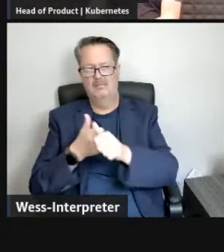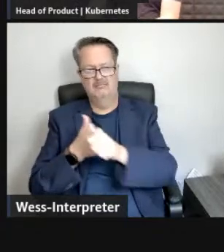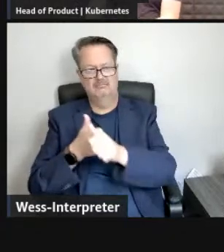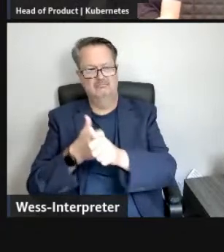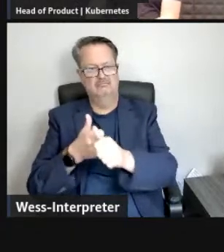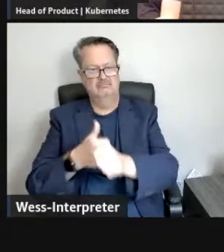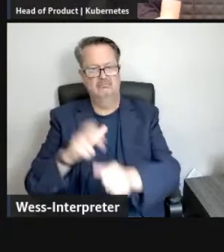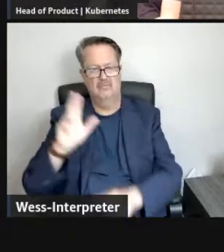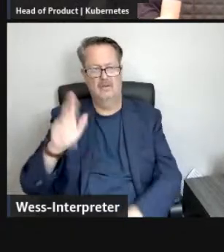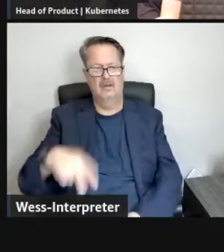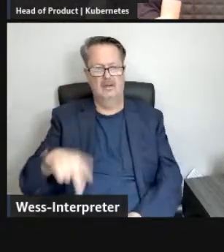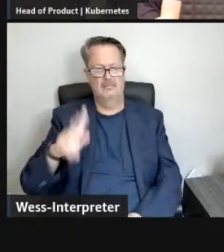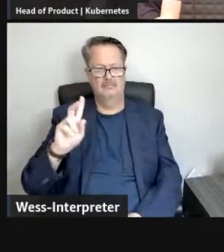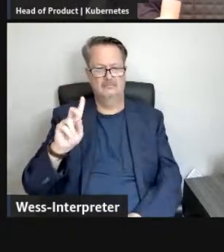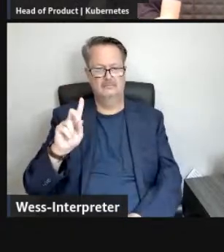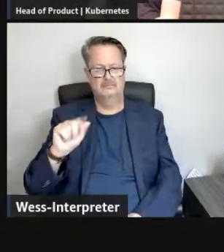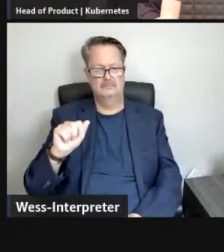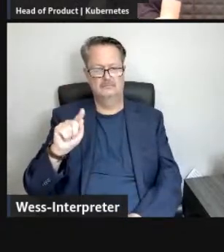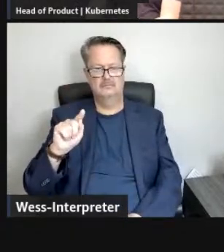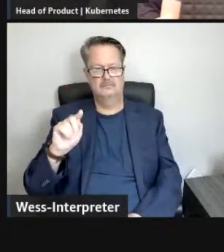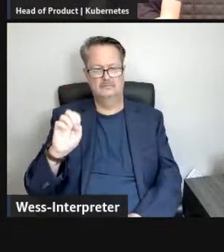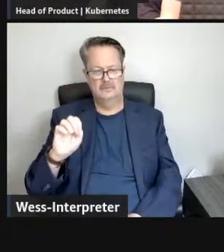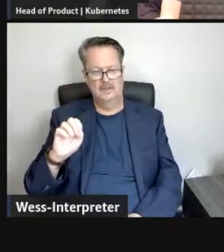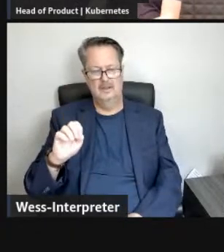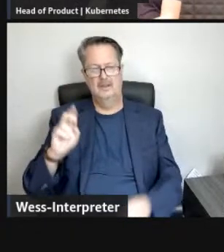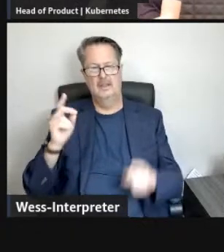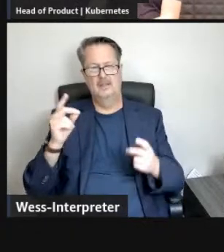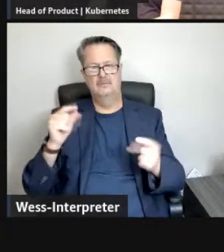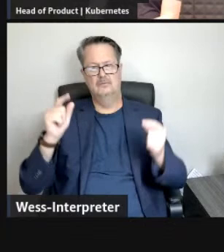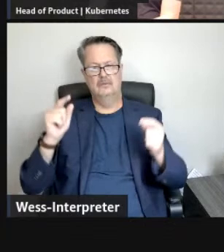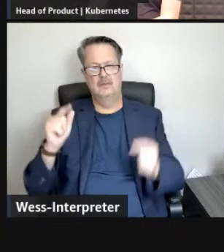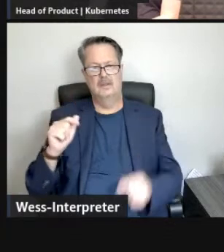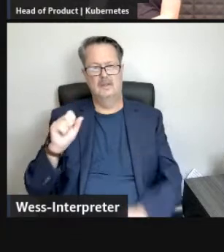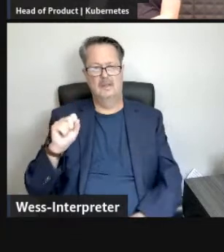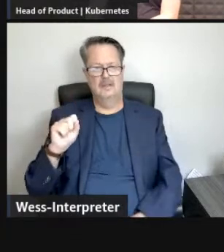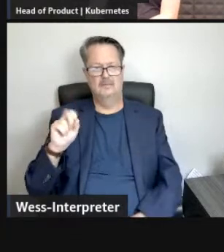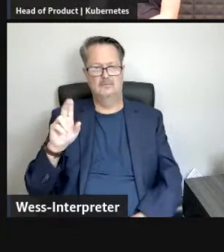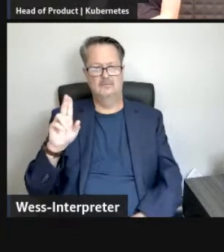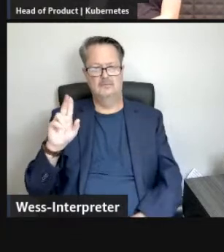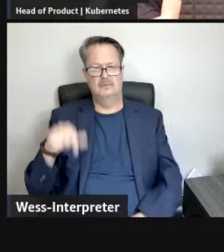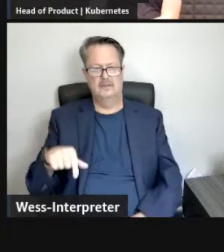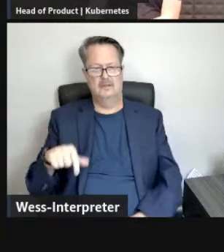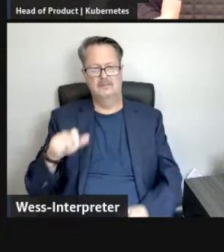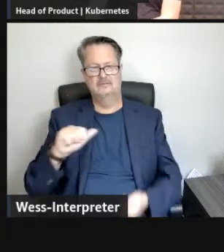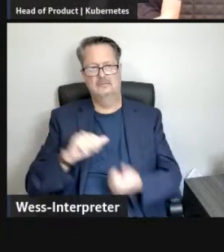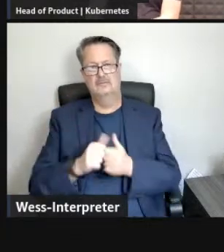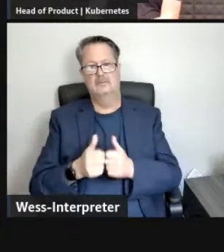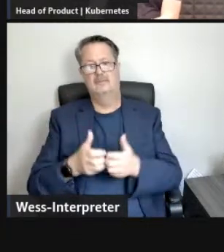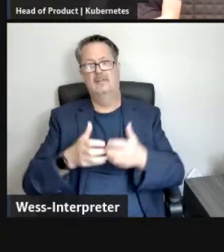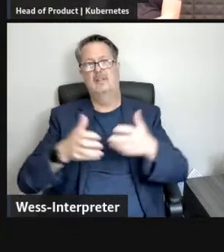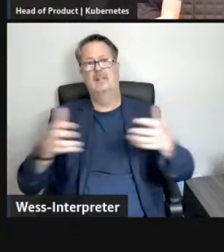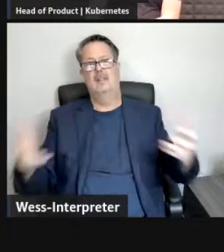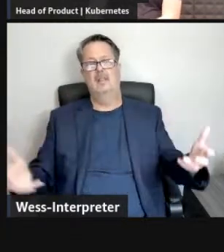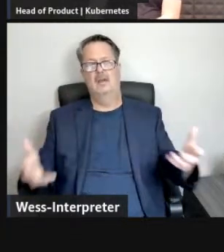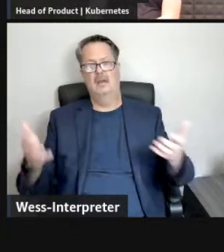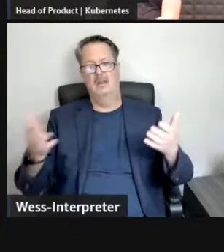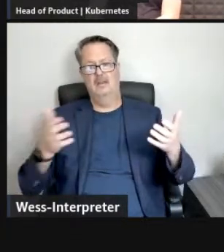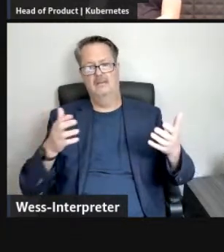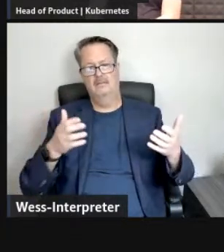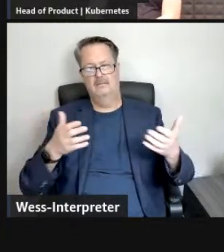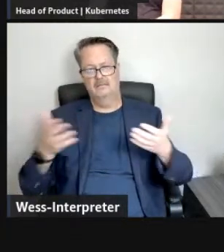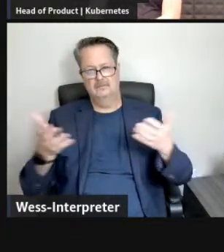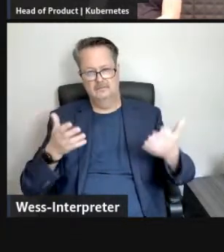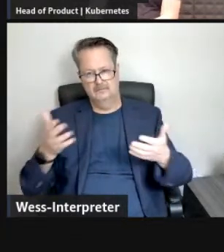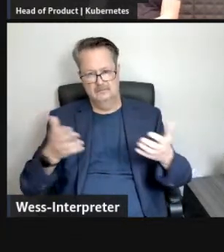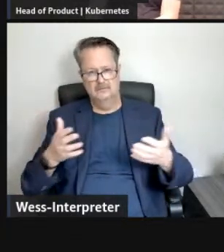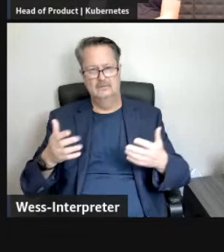on a regular basis as soon as those SDKs change. So we have a lot of ACK services. So in the last year, we've